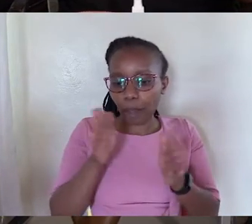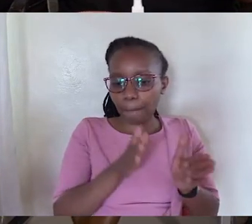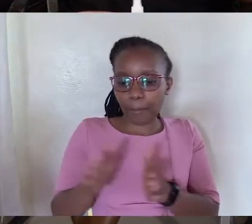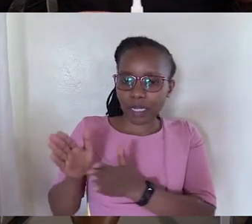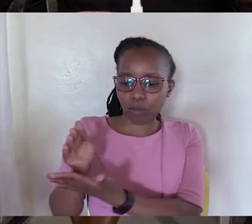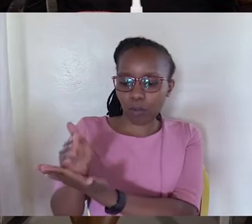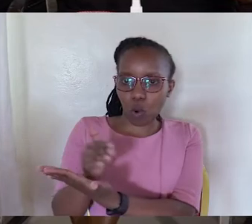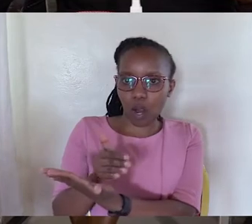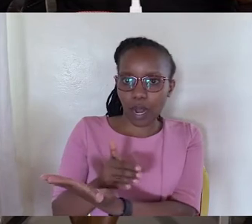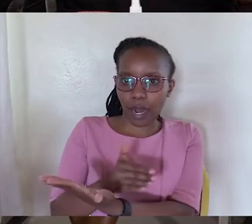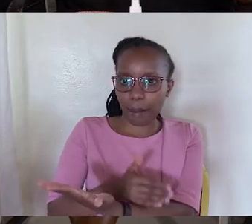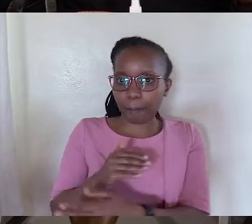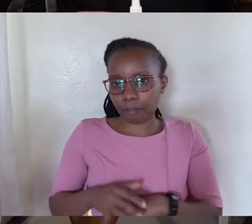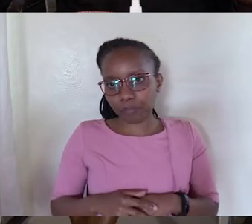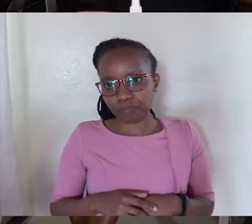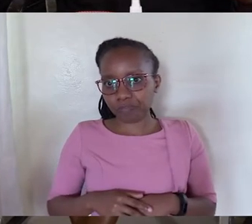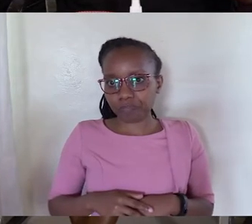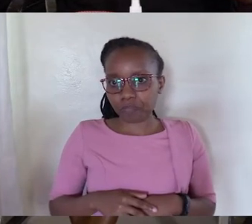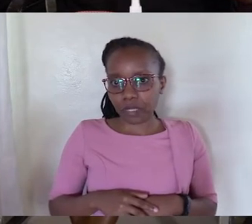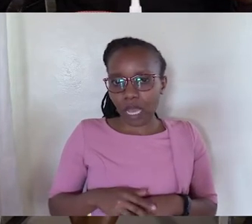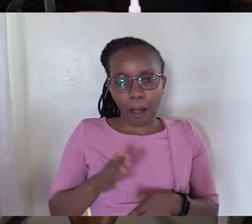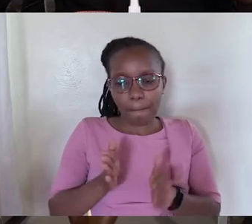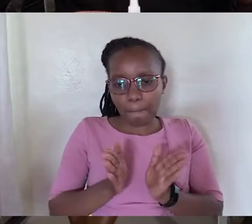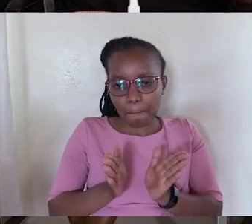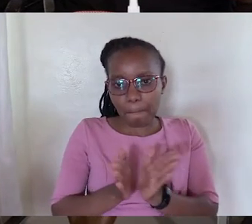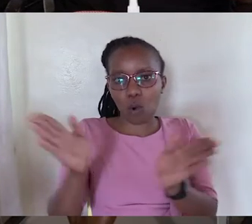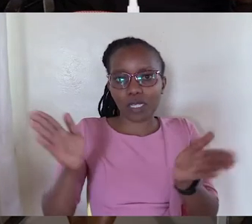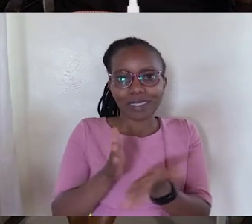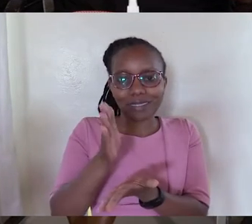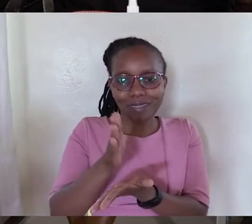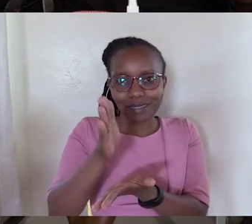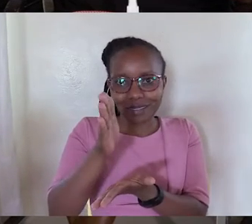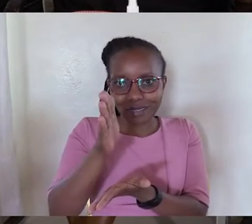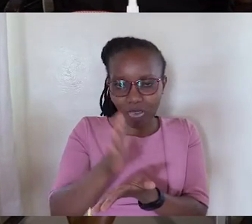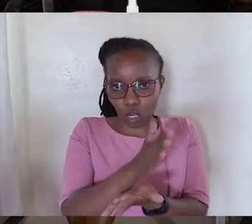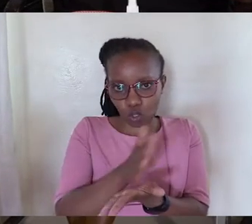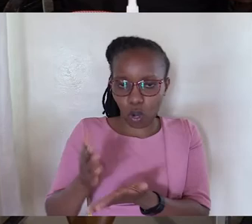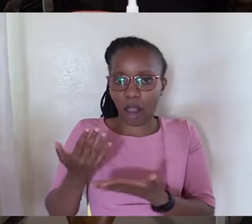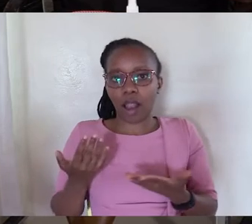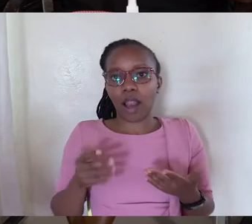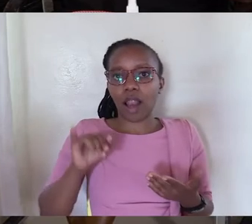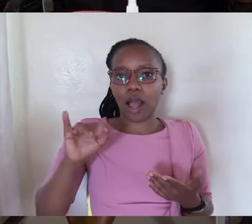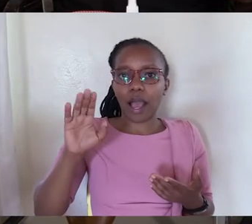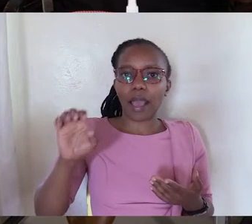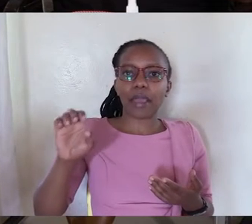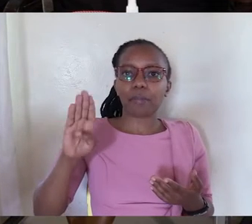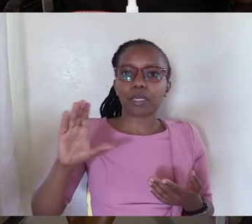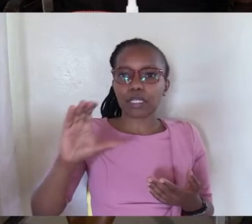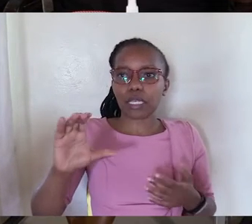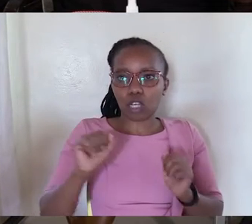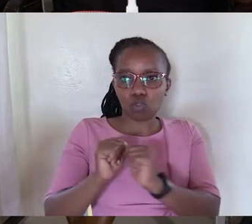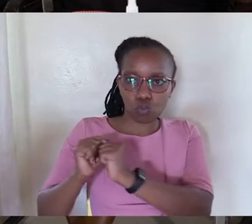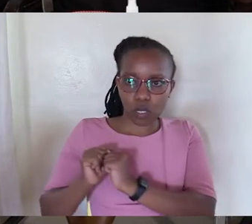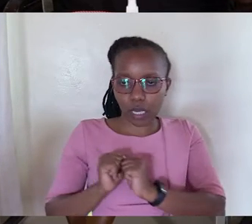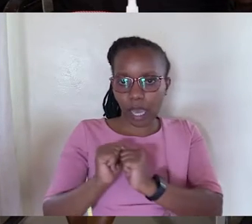arrangement program, that this is a multi-sectoral organization or a group that IEBC constitute together,